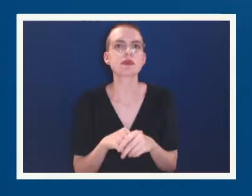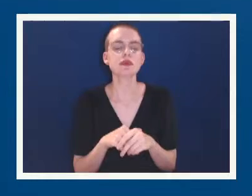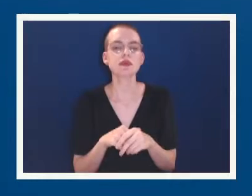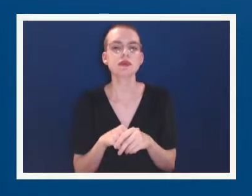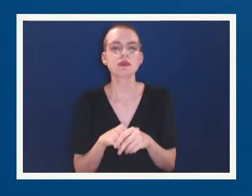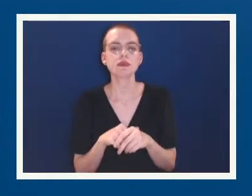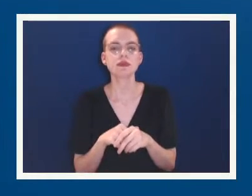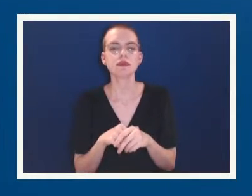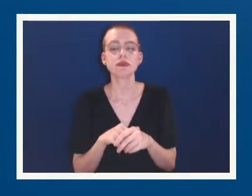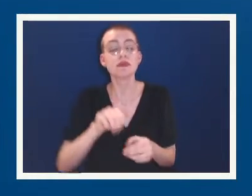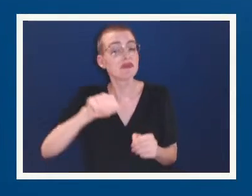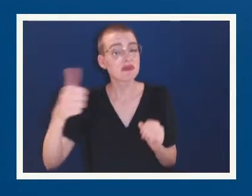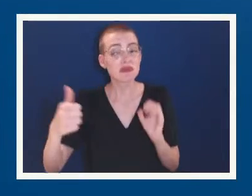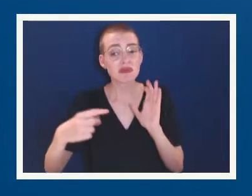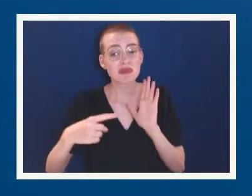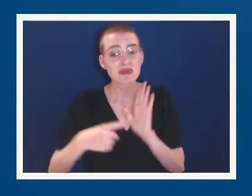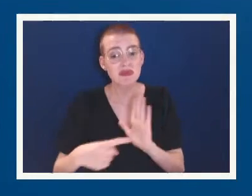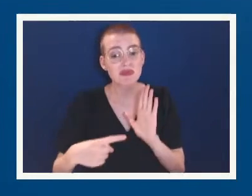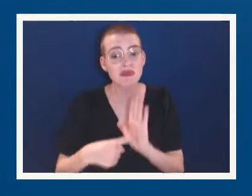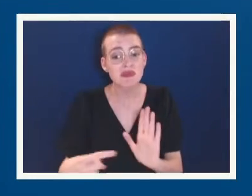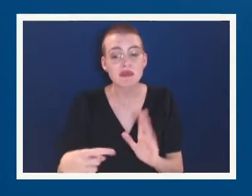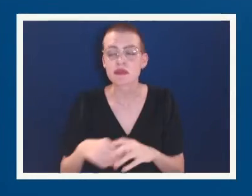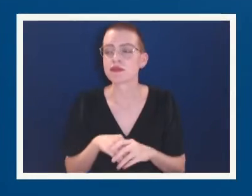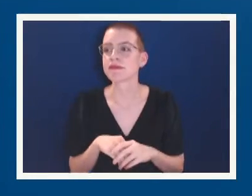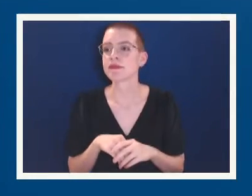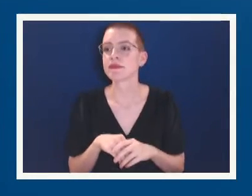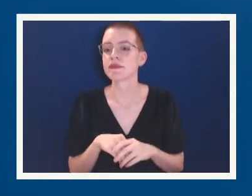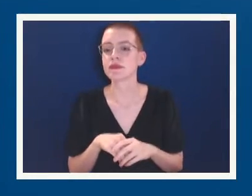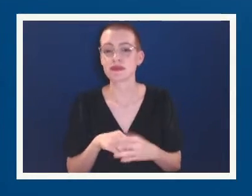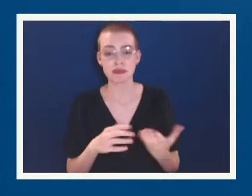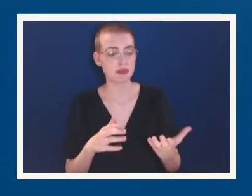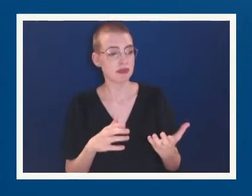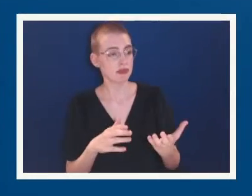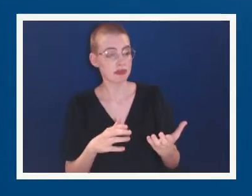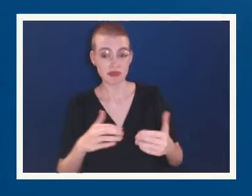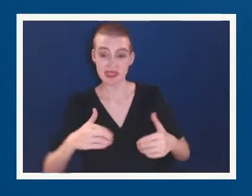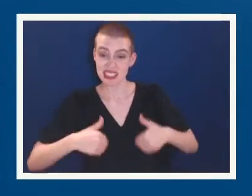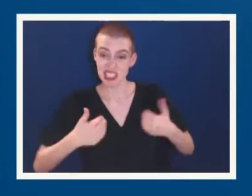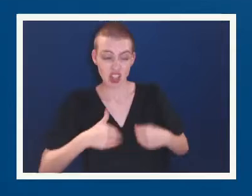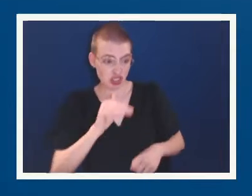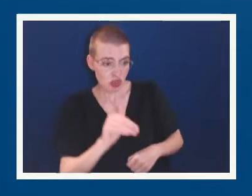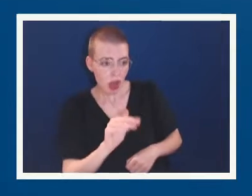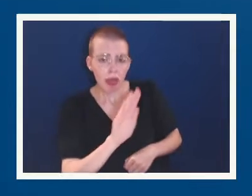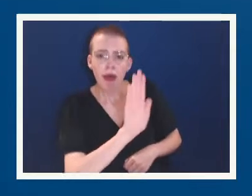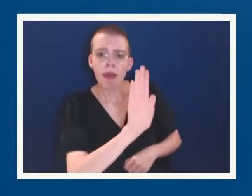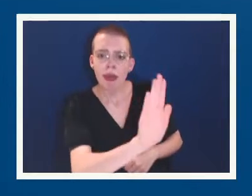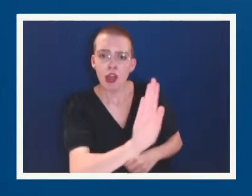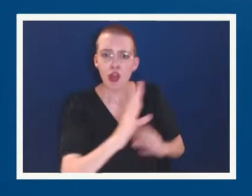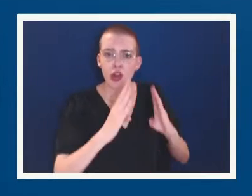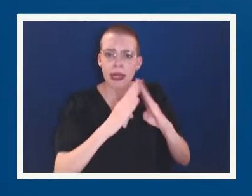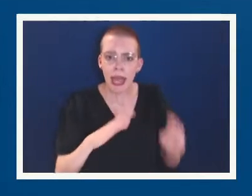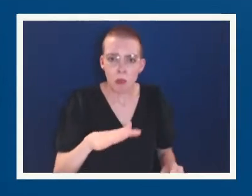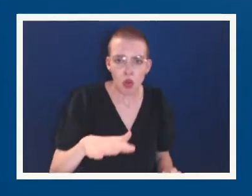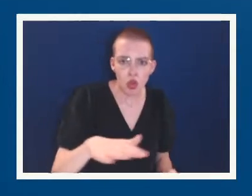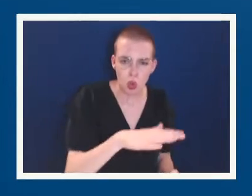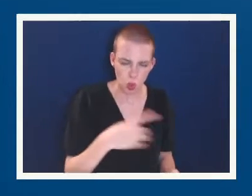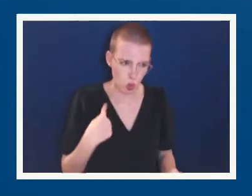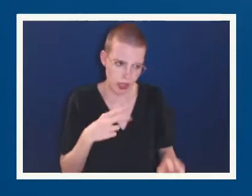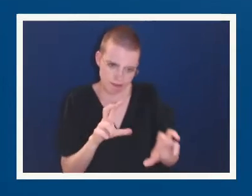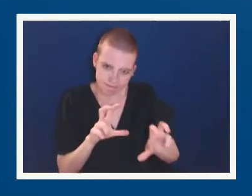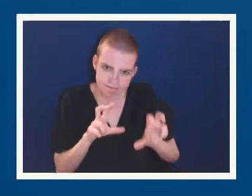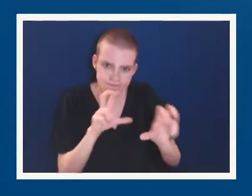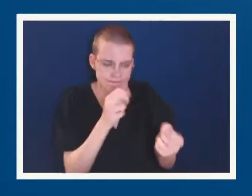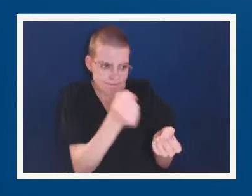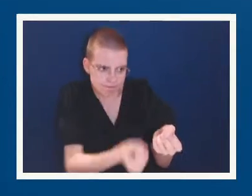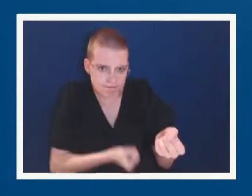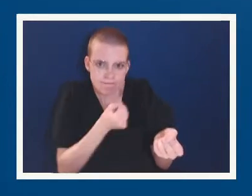Real freedom comes when we invest in that young child's neighborhood to make sure it's safe so she gets to her